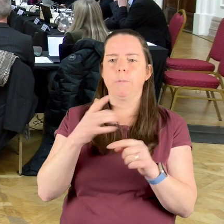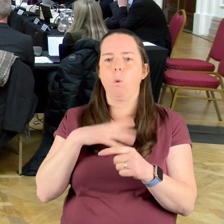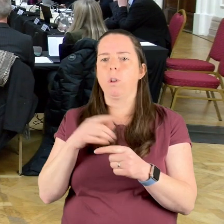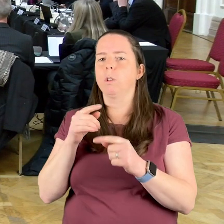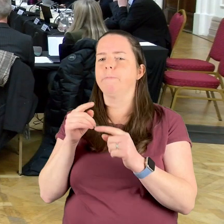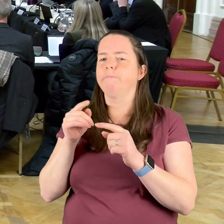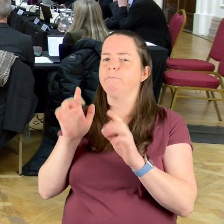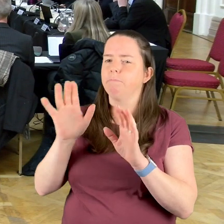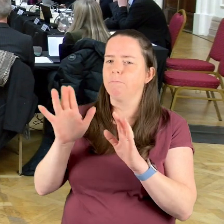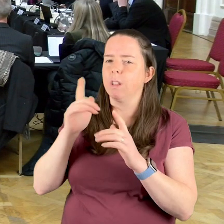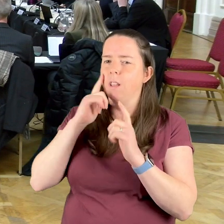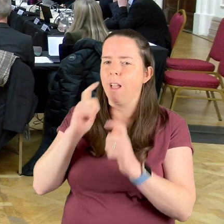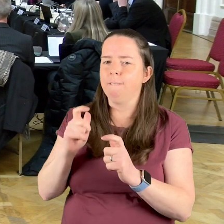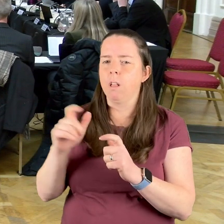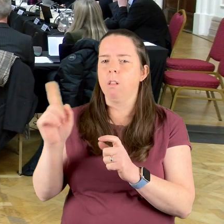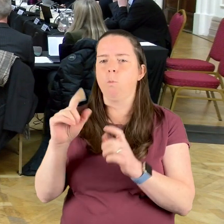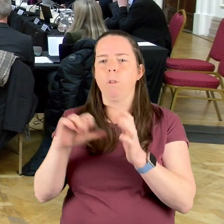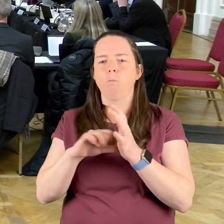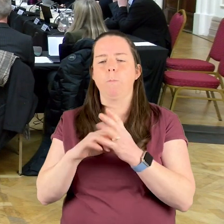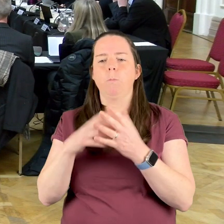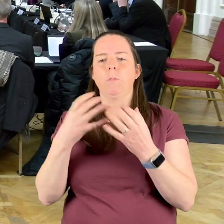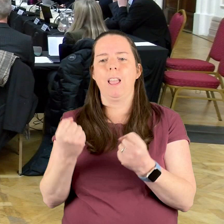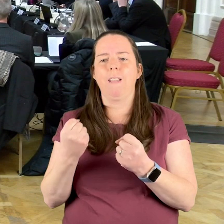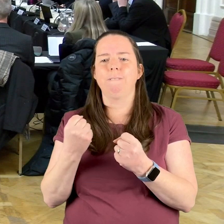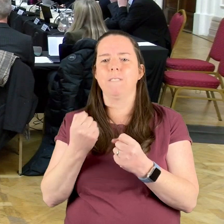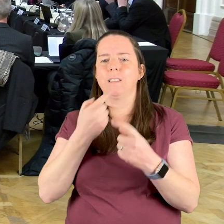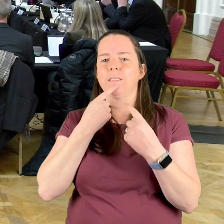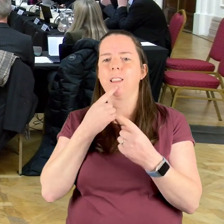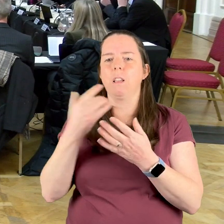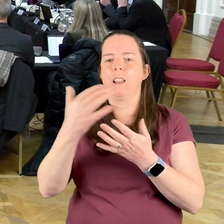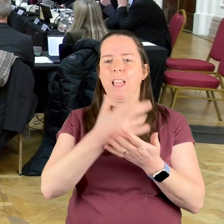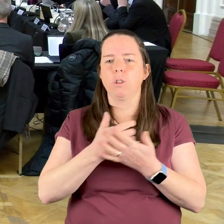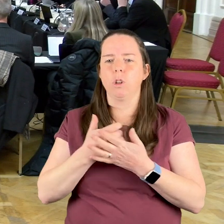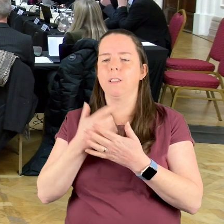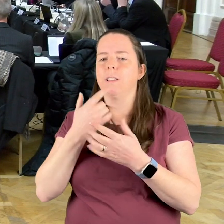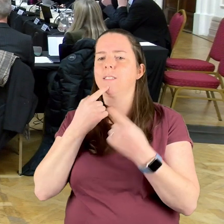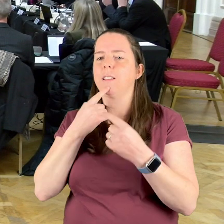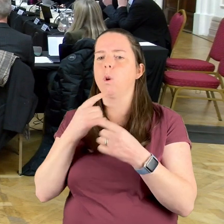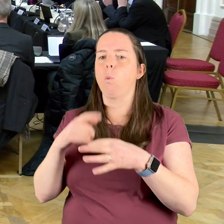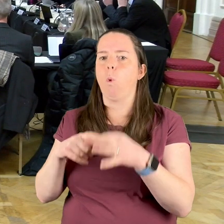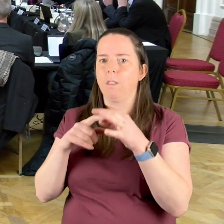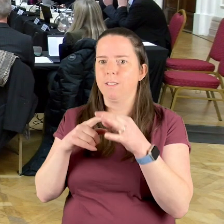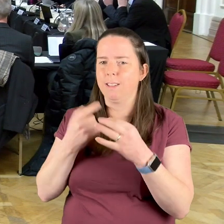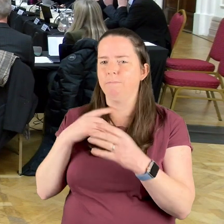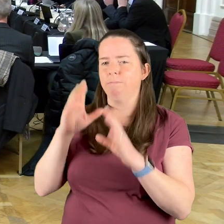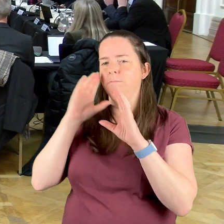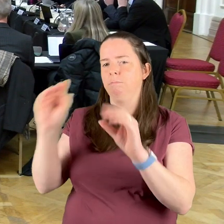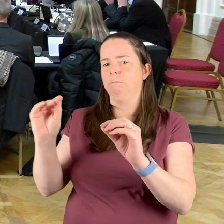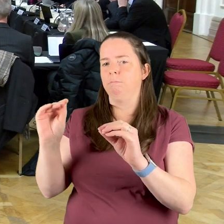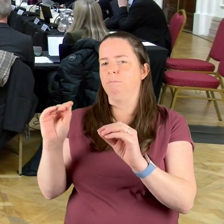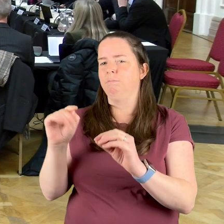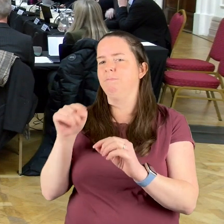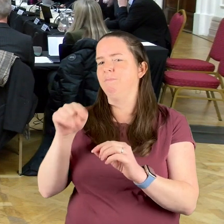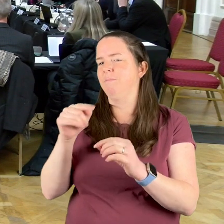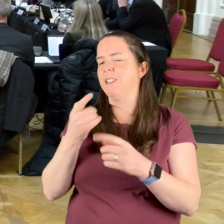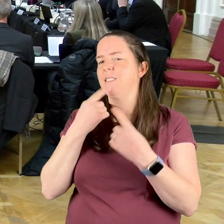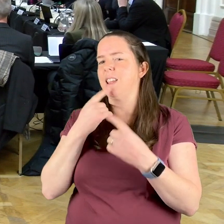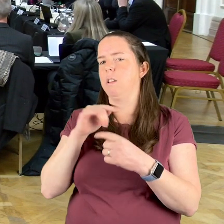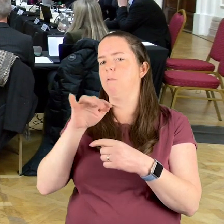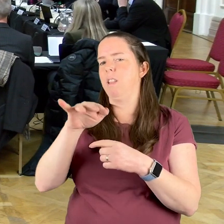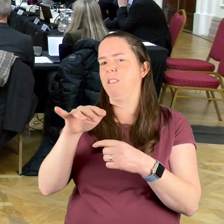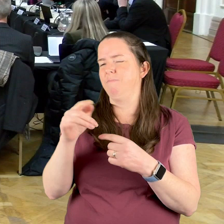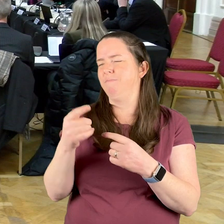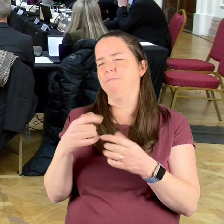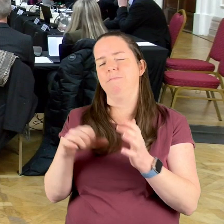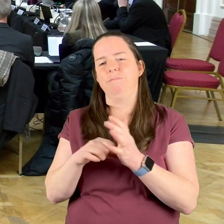want to put a word of caution. One of the problems we have is data collection and data quality.